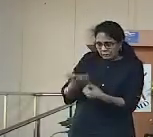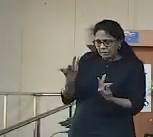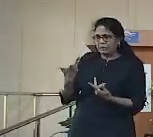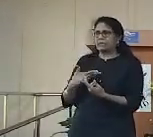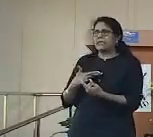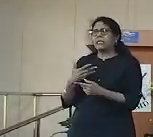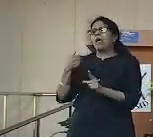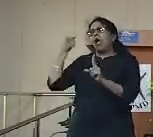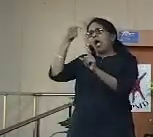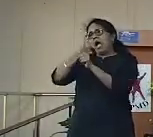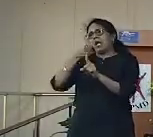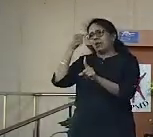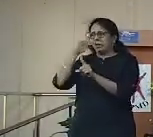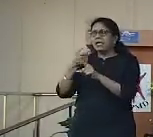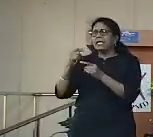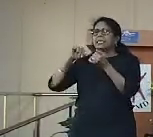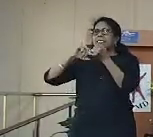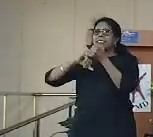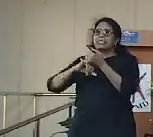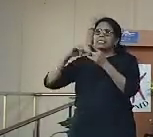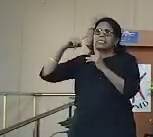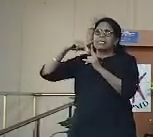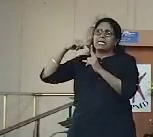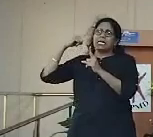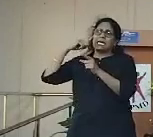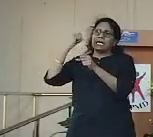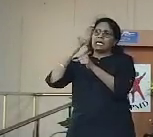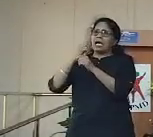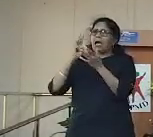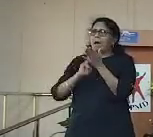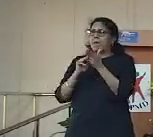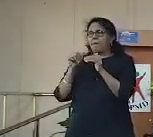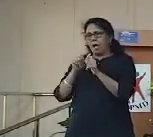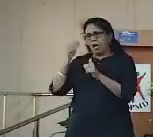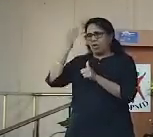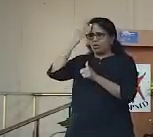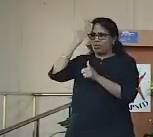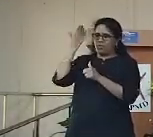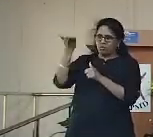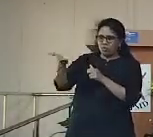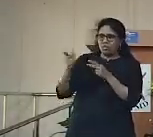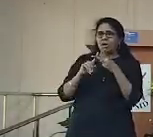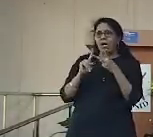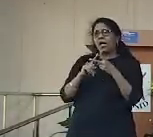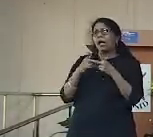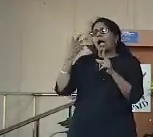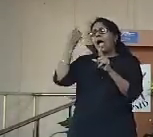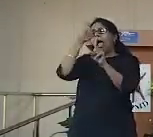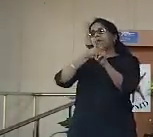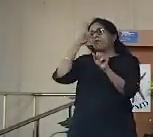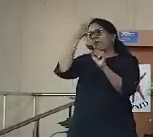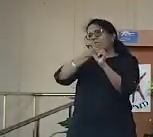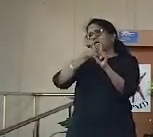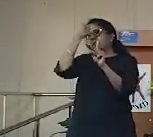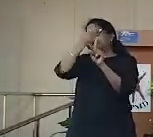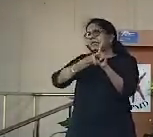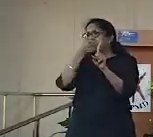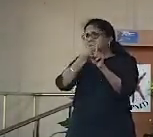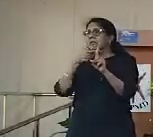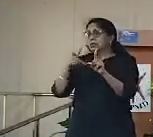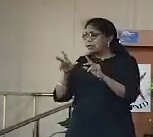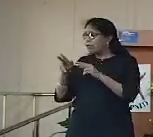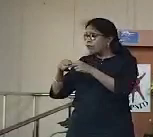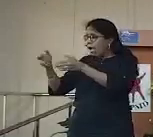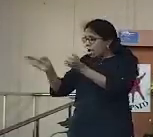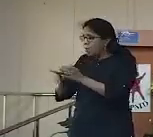and discrimination we all know, we have discussed that. Advocacy skills are there because we need the family to advocate for